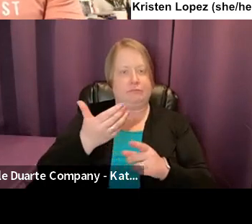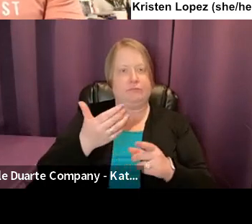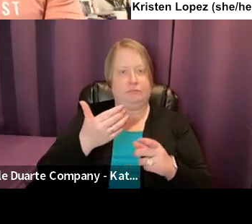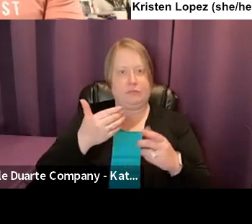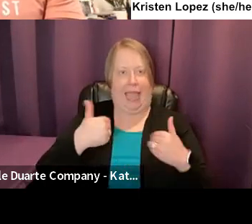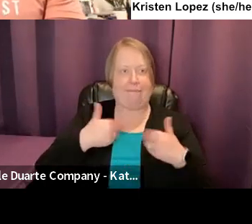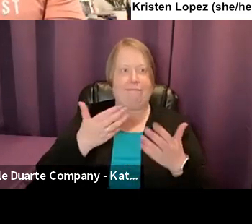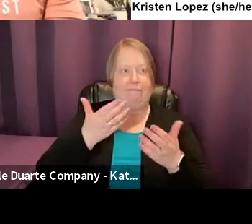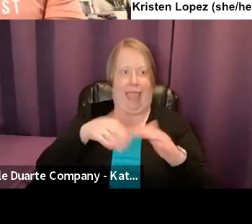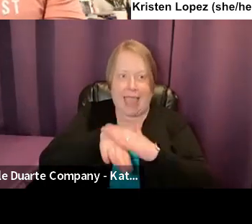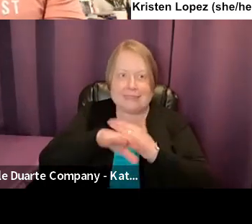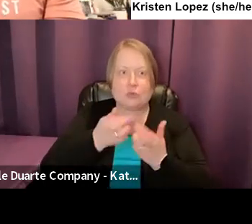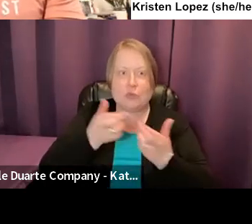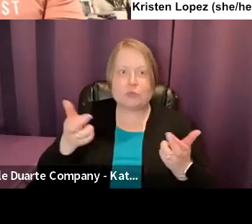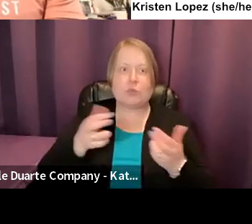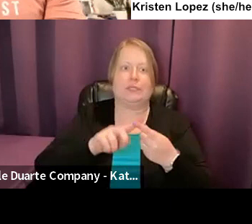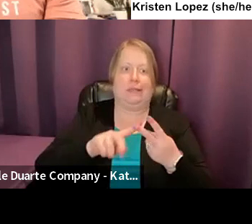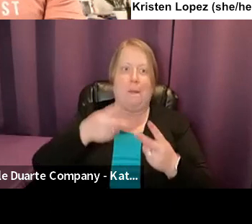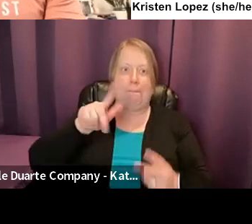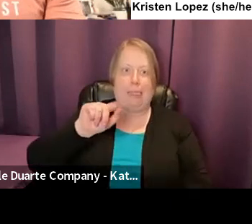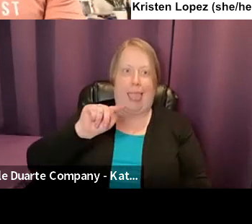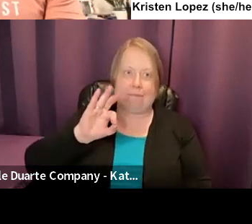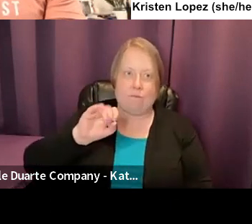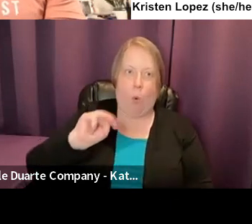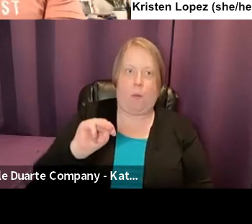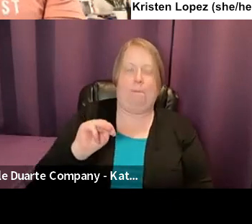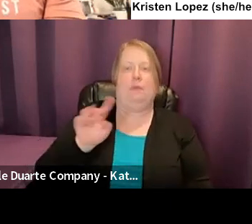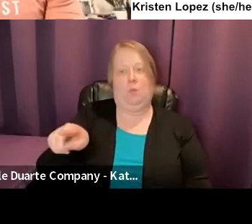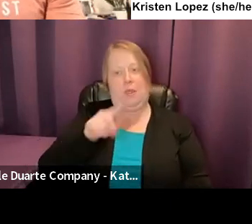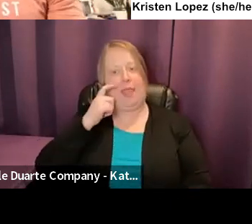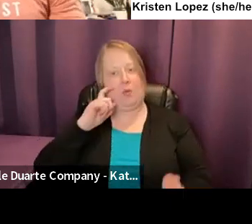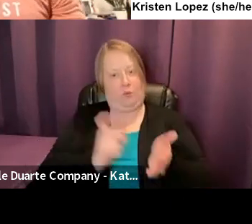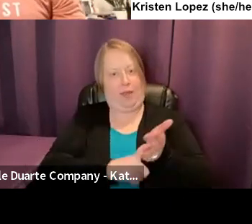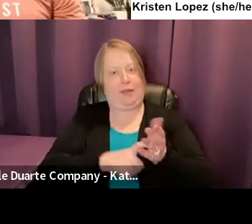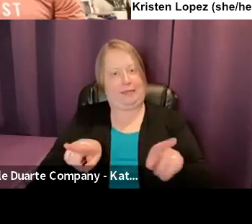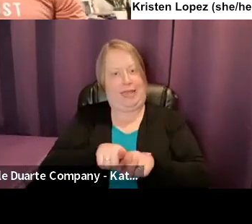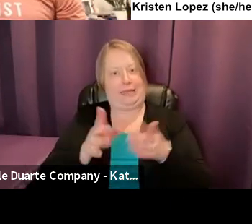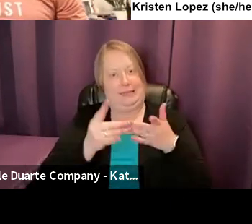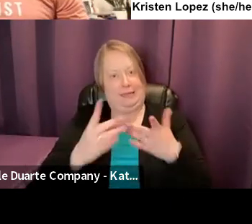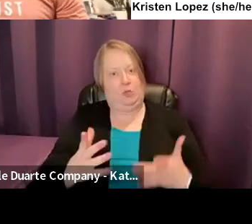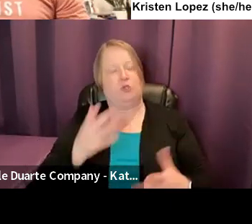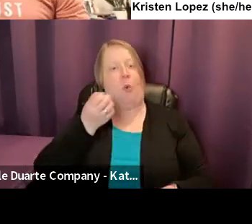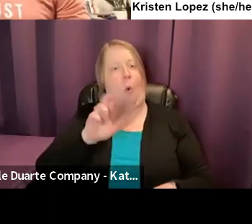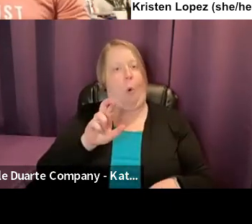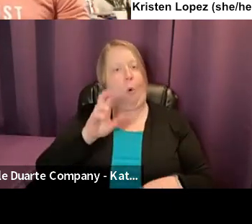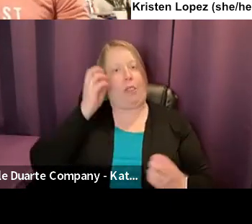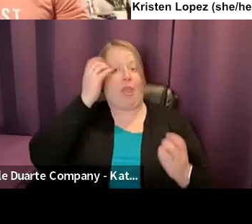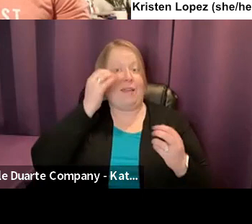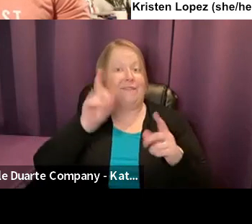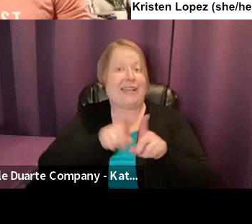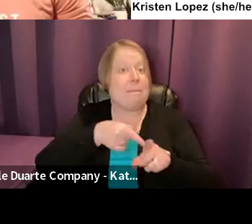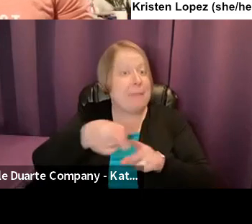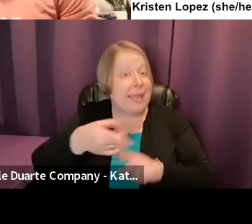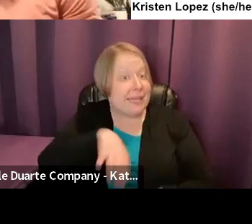to resources, they have access to a platform where they are recognized as leaders or thought of as main characters,